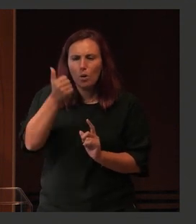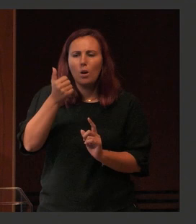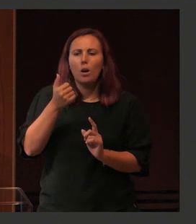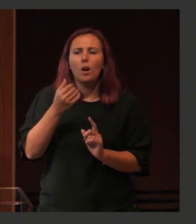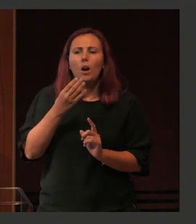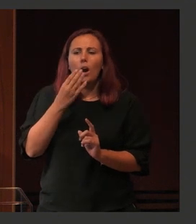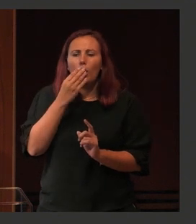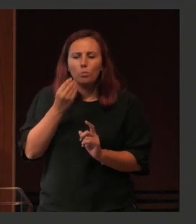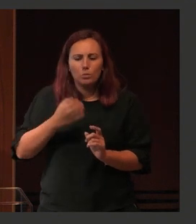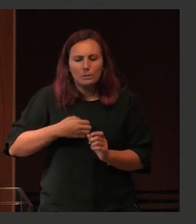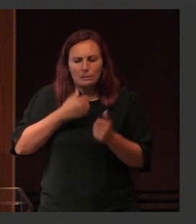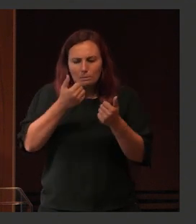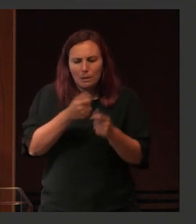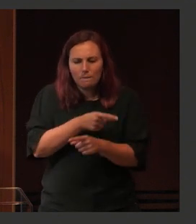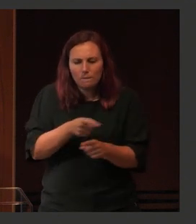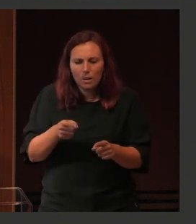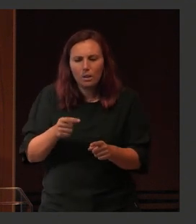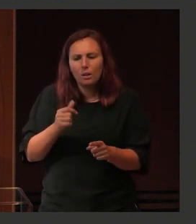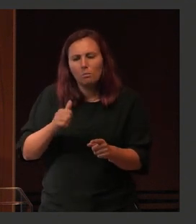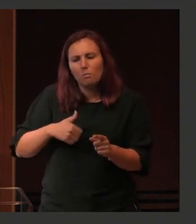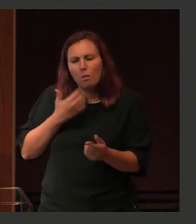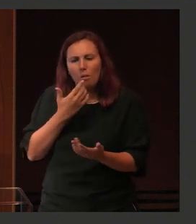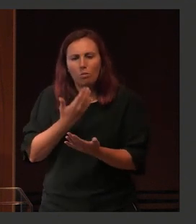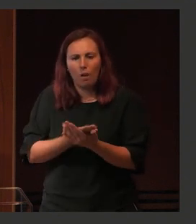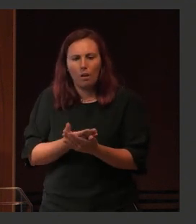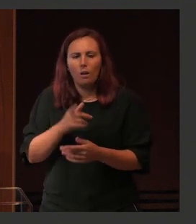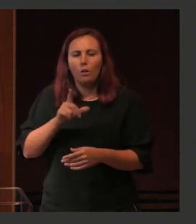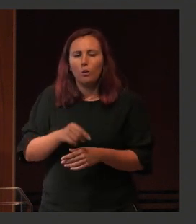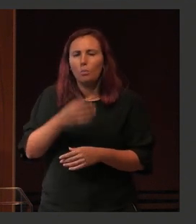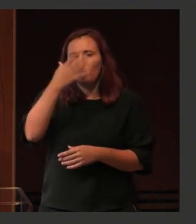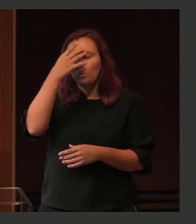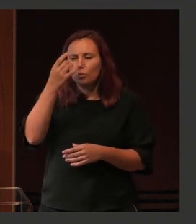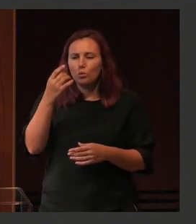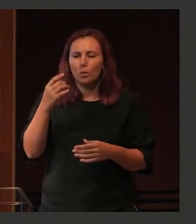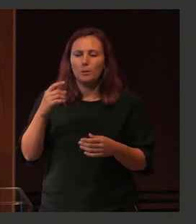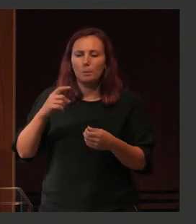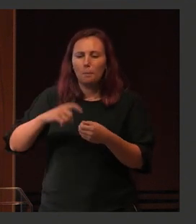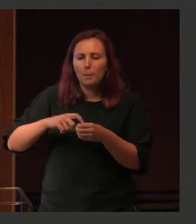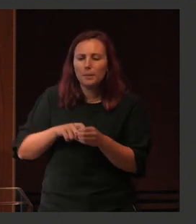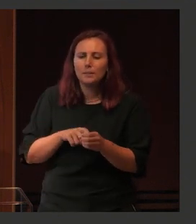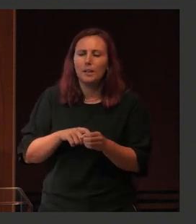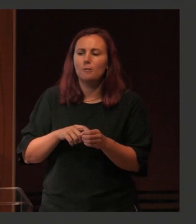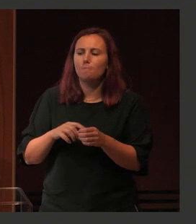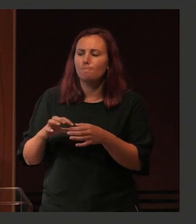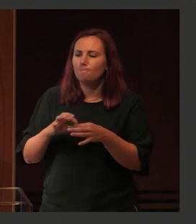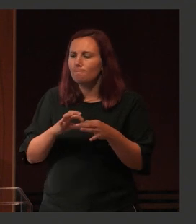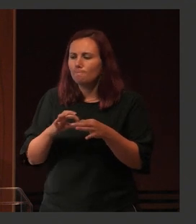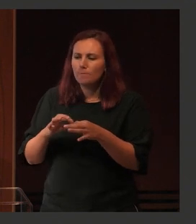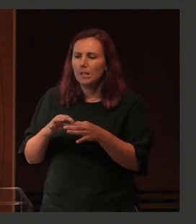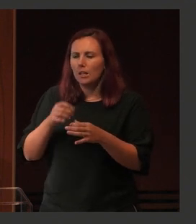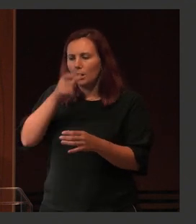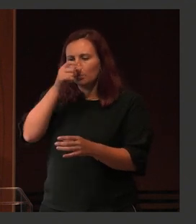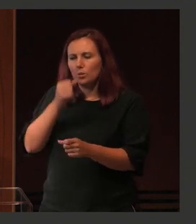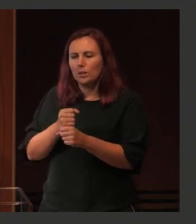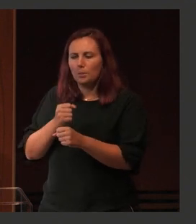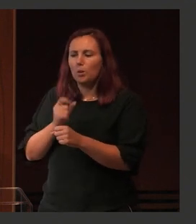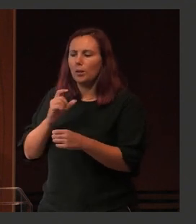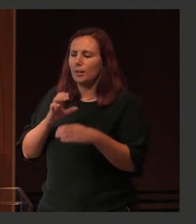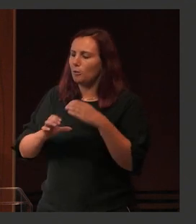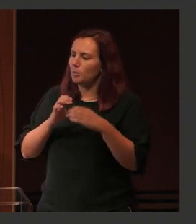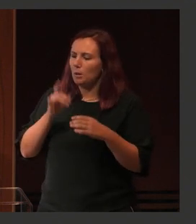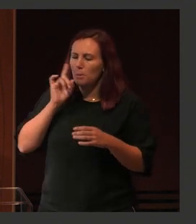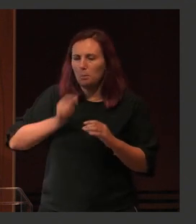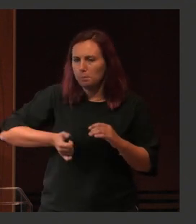So what makes a teacher a good partner to a school librarian? Of course, communication is very important. There should be